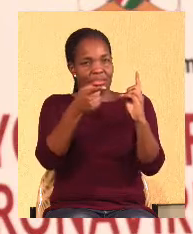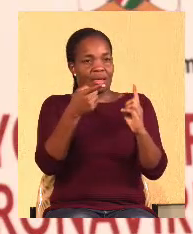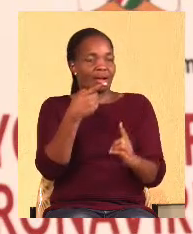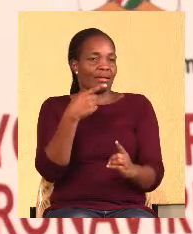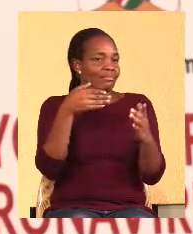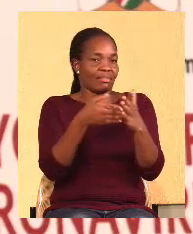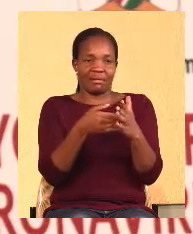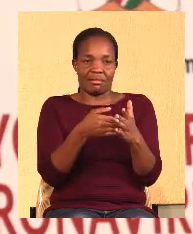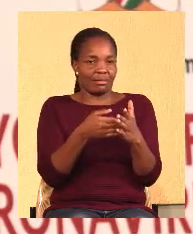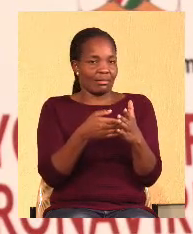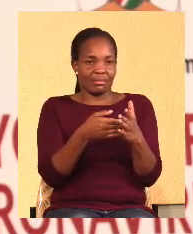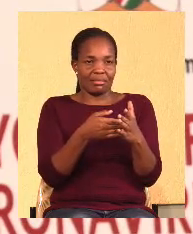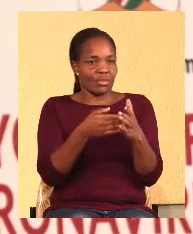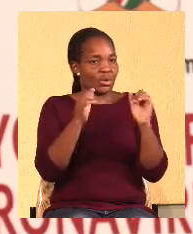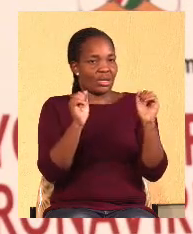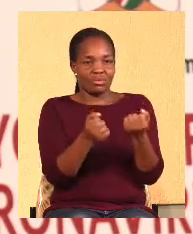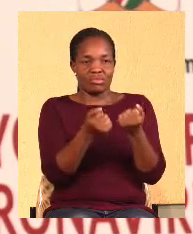about